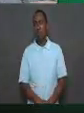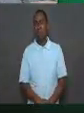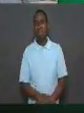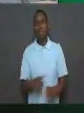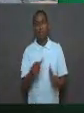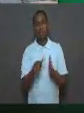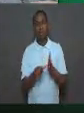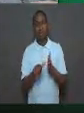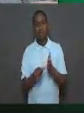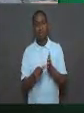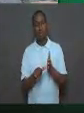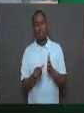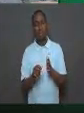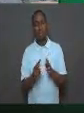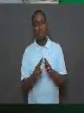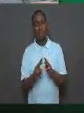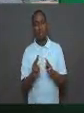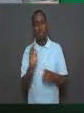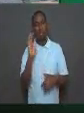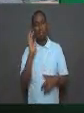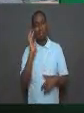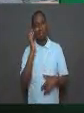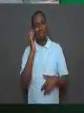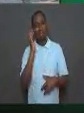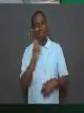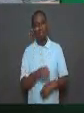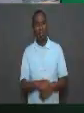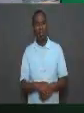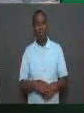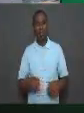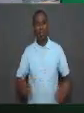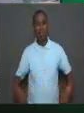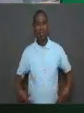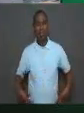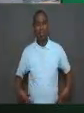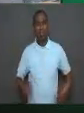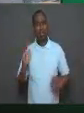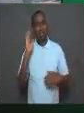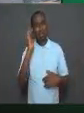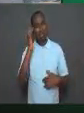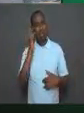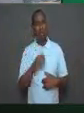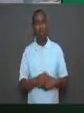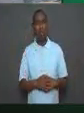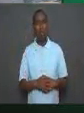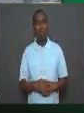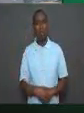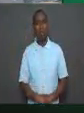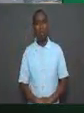Diarrhea can be very painful in both your abdomen and near your